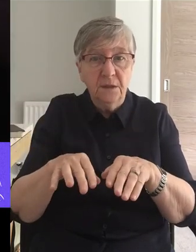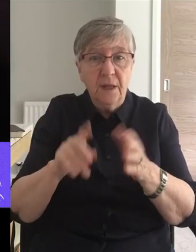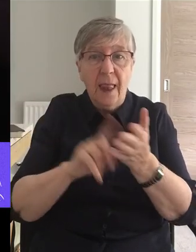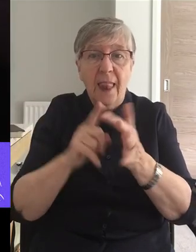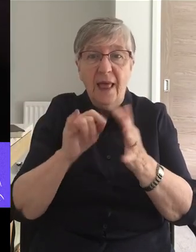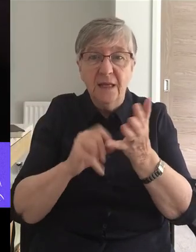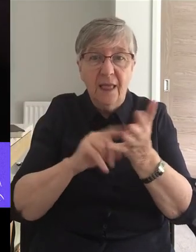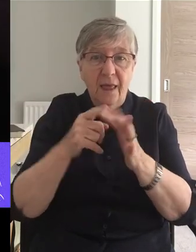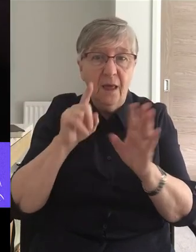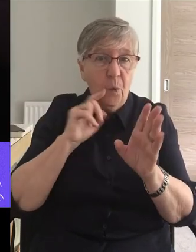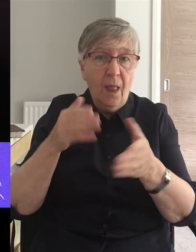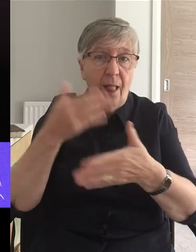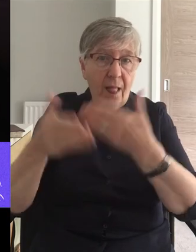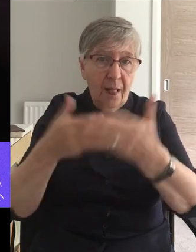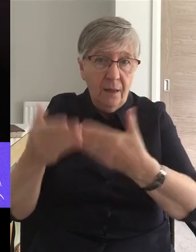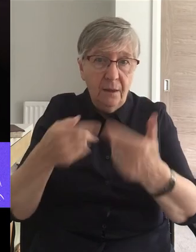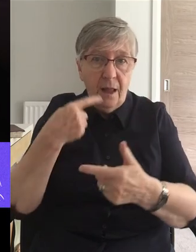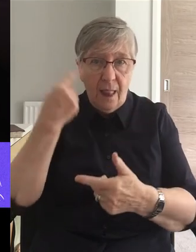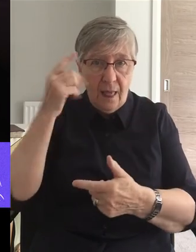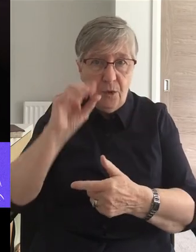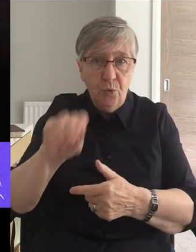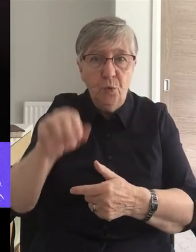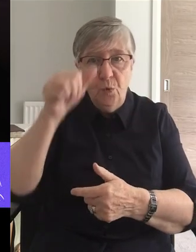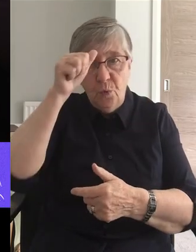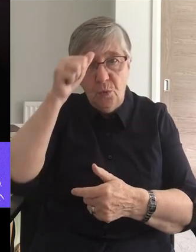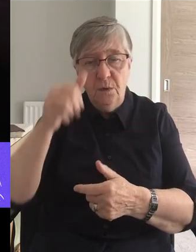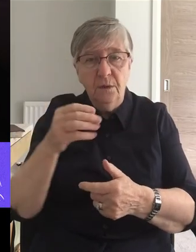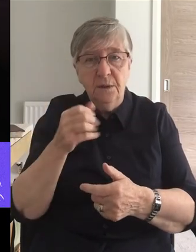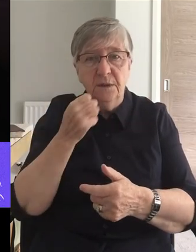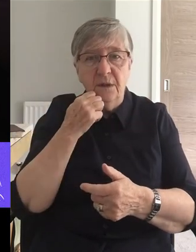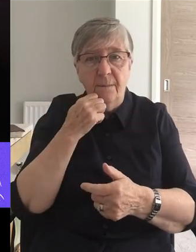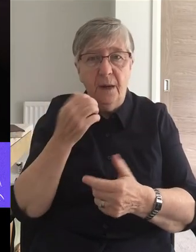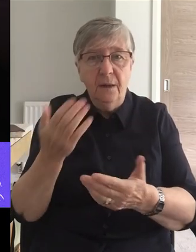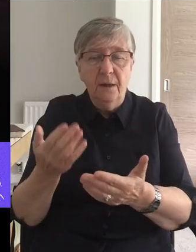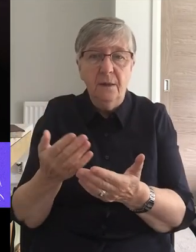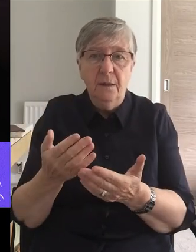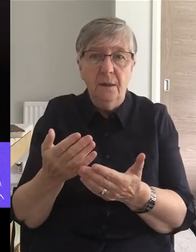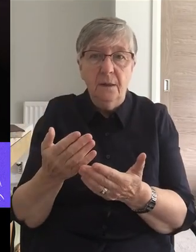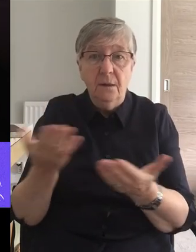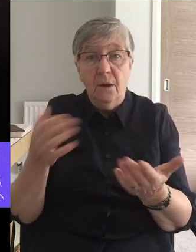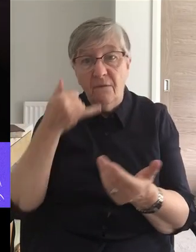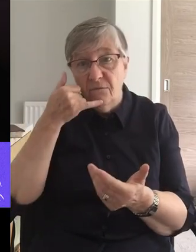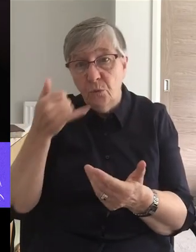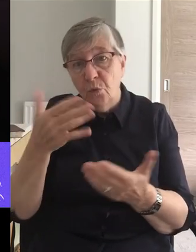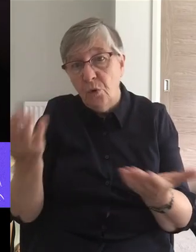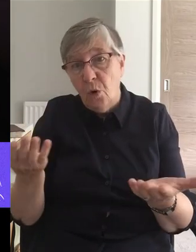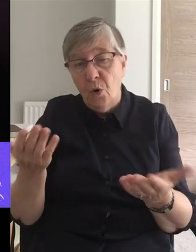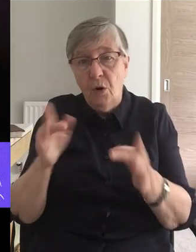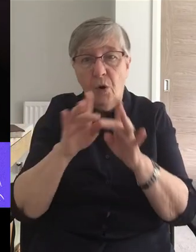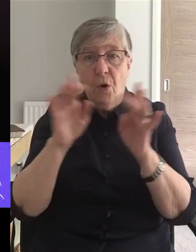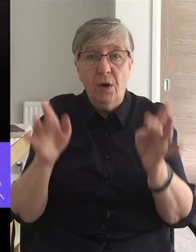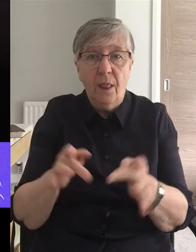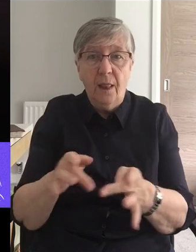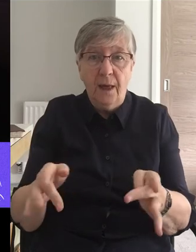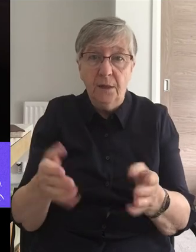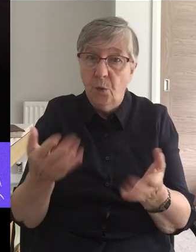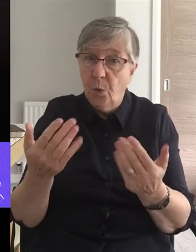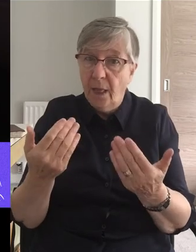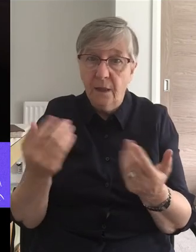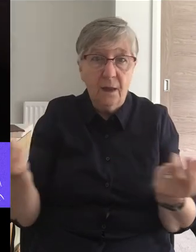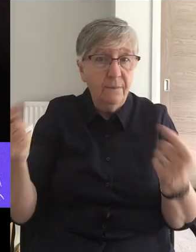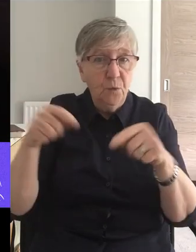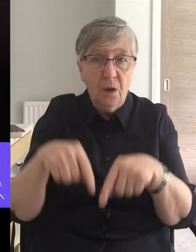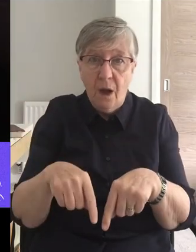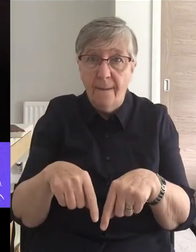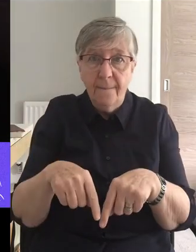to let you know the phone number you can use to join us. So either by telephone or online, we're welcome just to